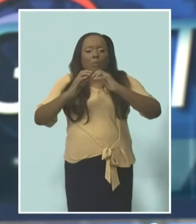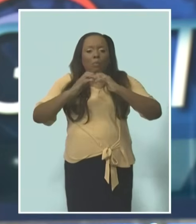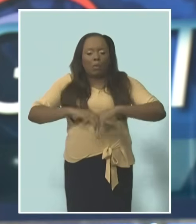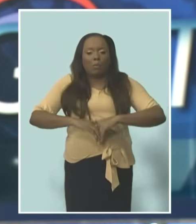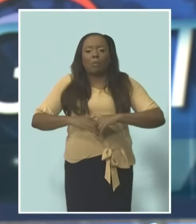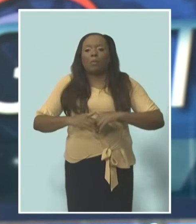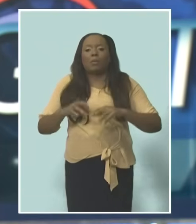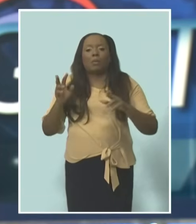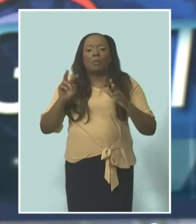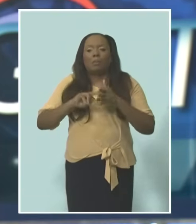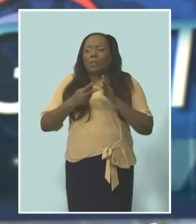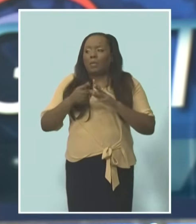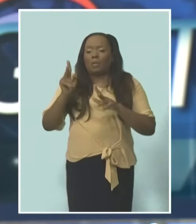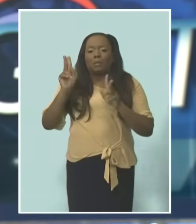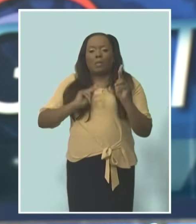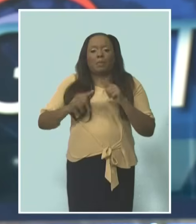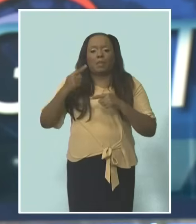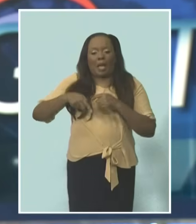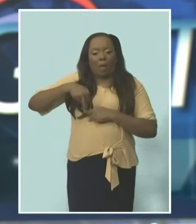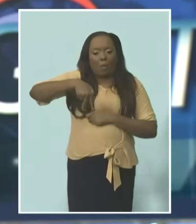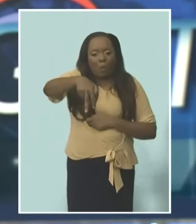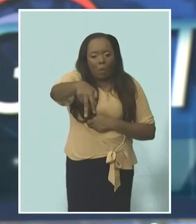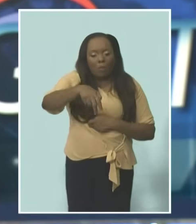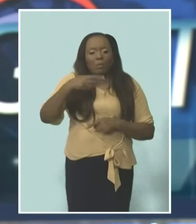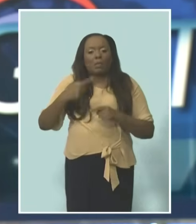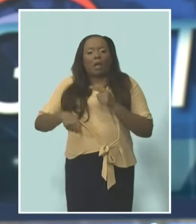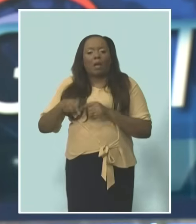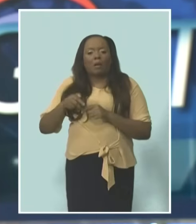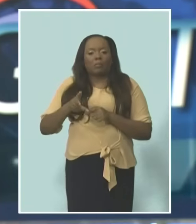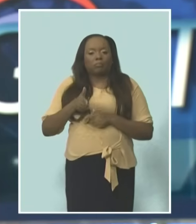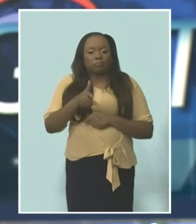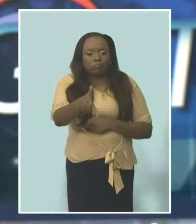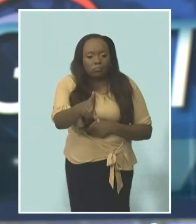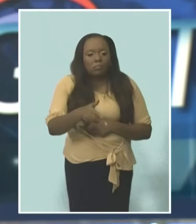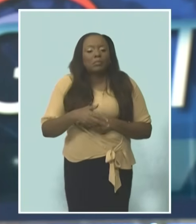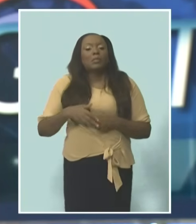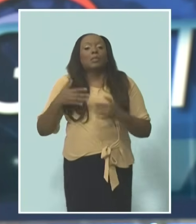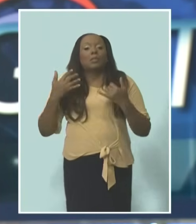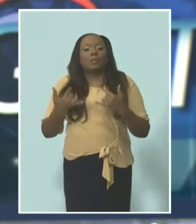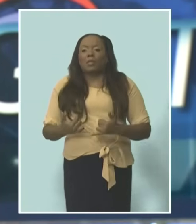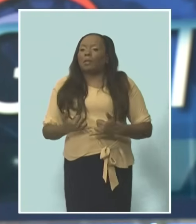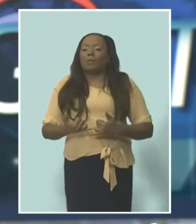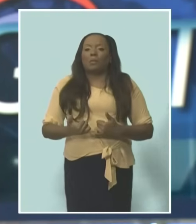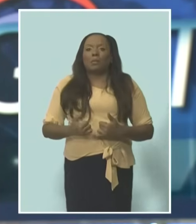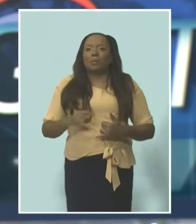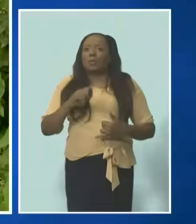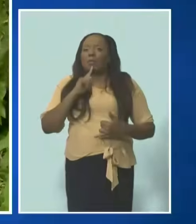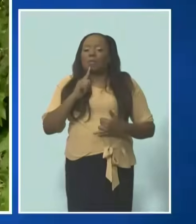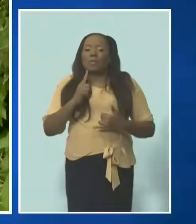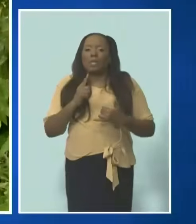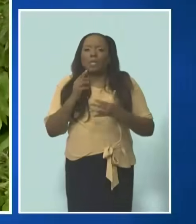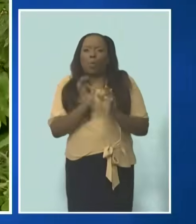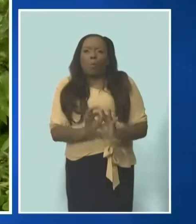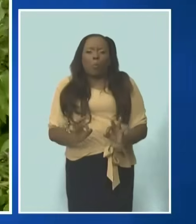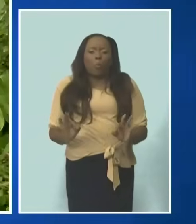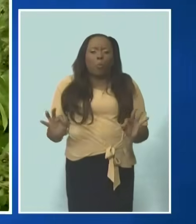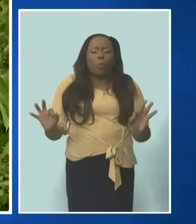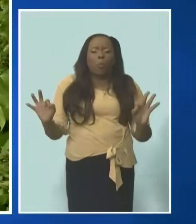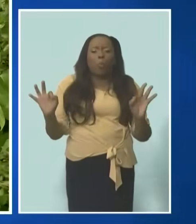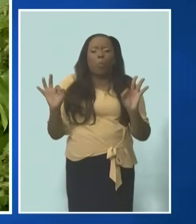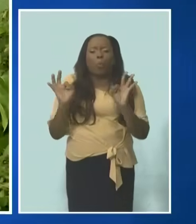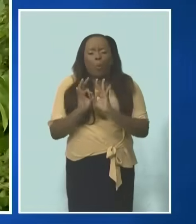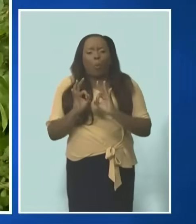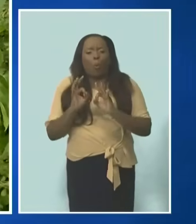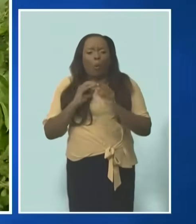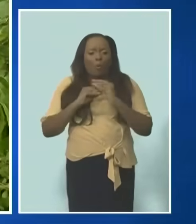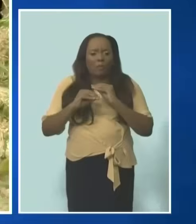Minister of Transport and Works, Santia Bradshaw, says repairs are being treated as a top priority. Speaking to the media this afternoon alongside members of